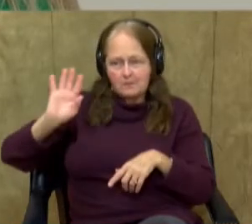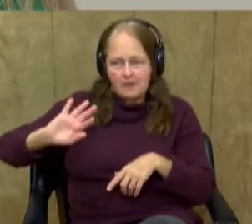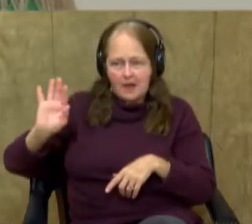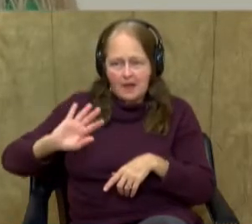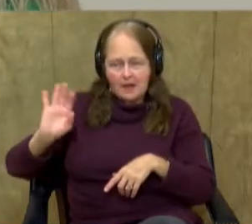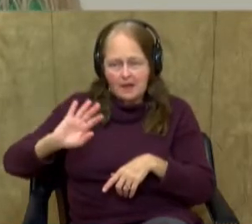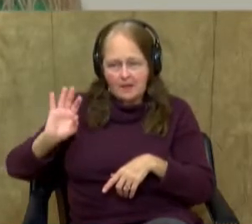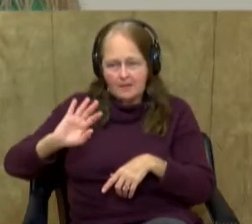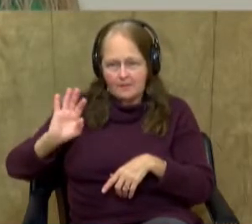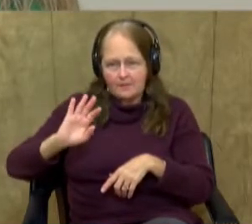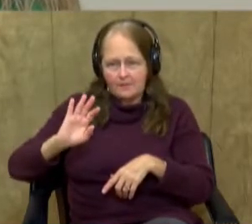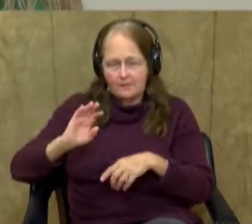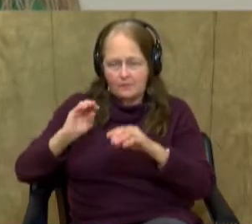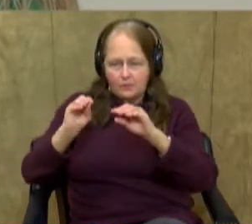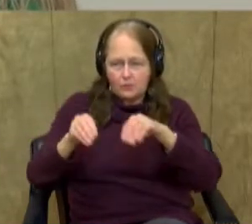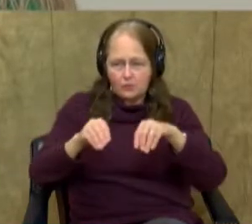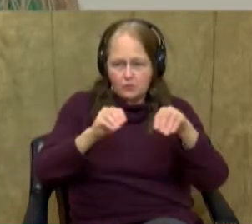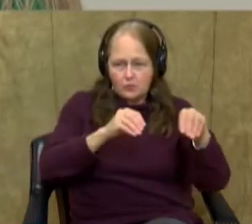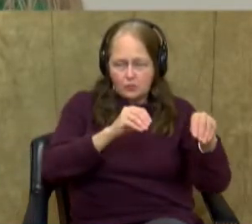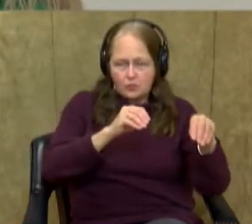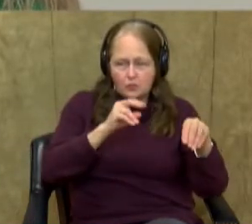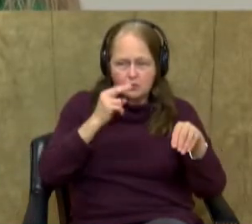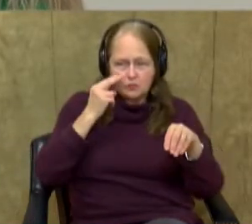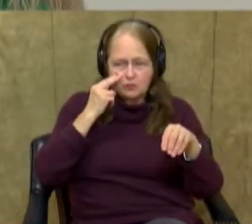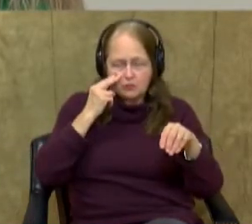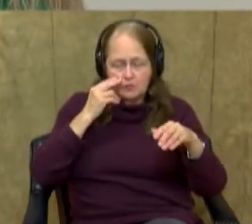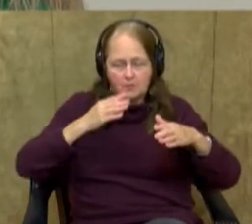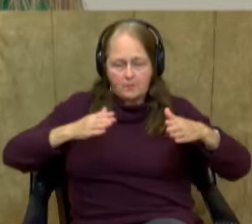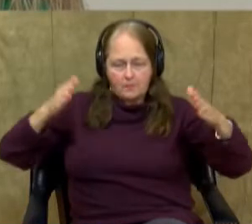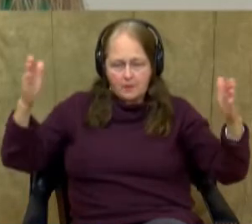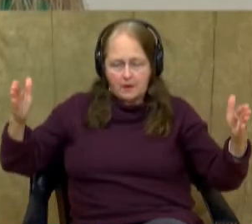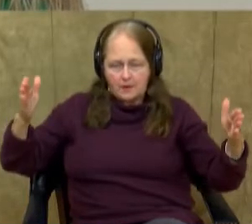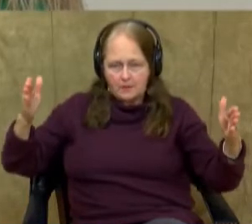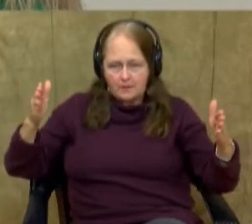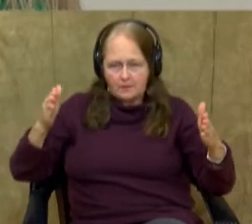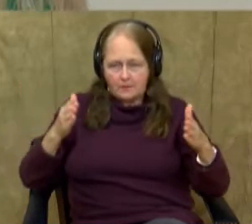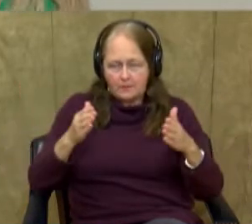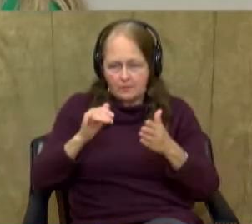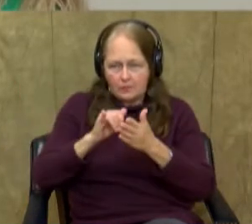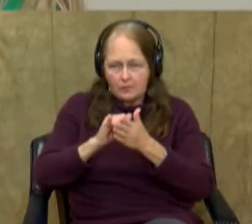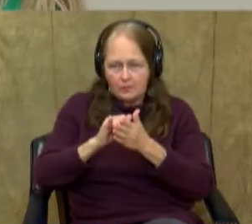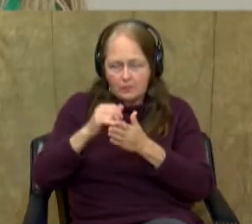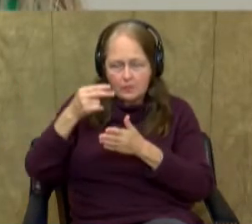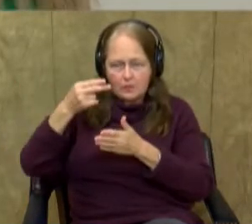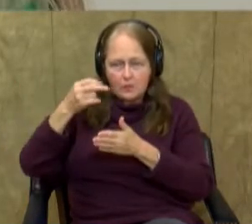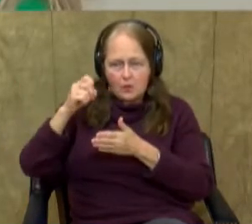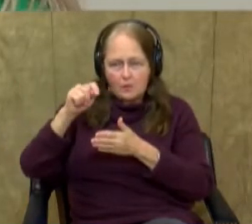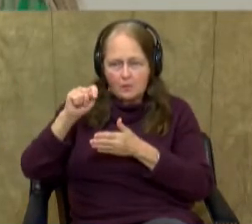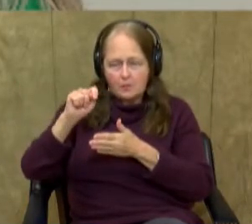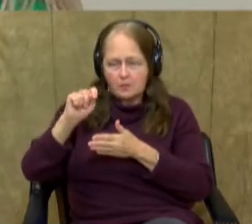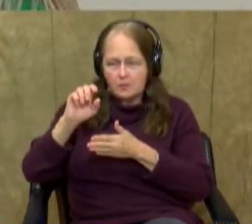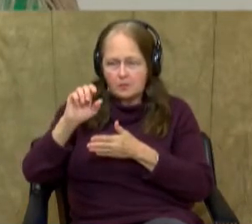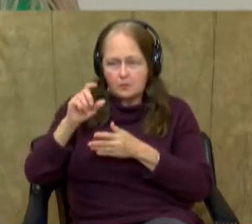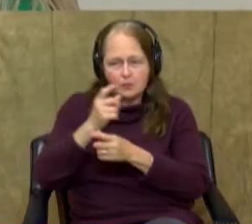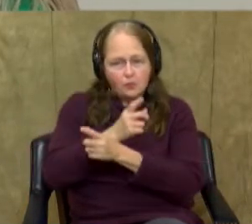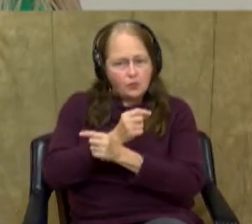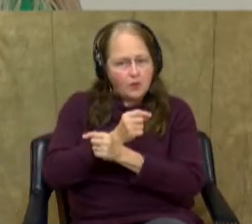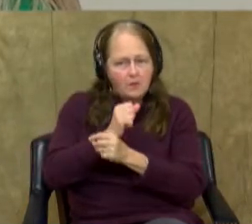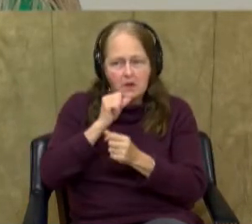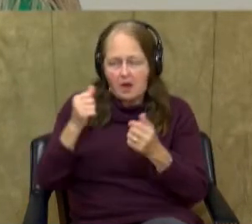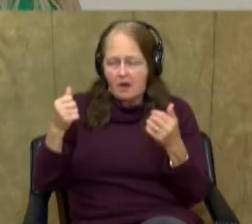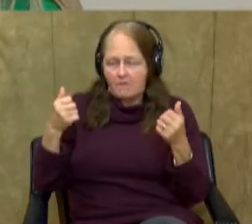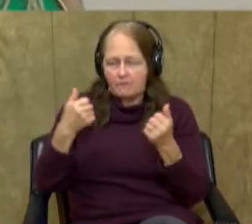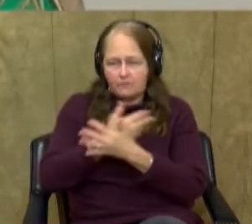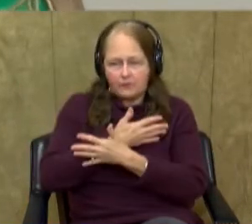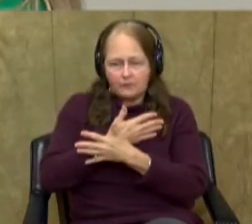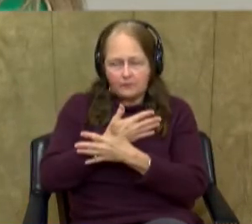goodbye. The ocean floor looked wider than he had remembered, but Hermit Crab wasn't afraid. Soon